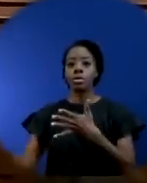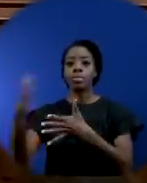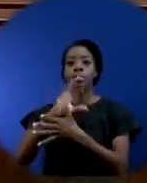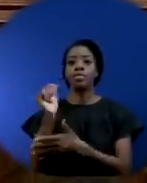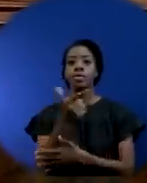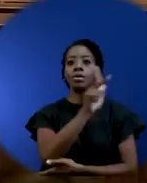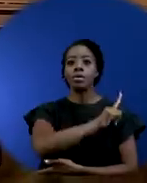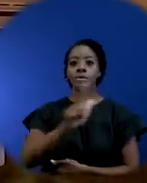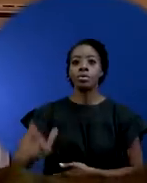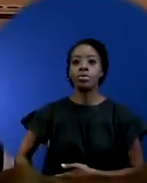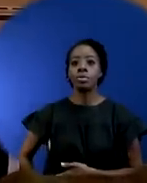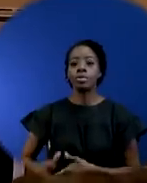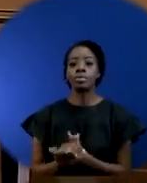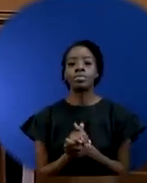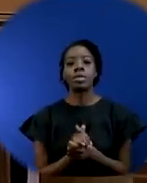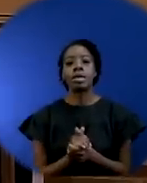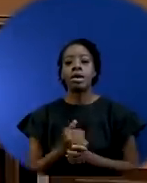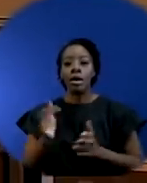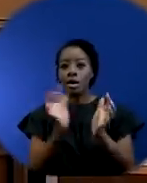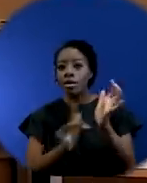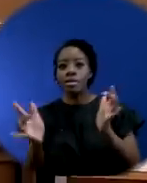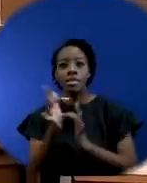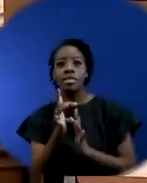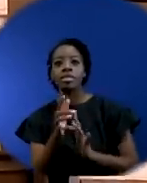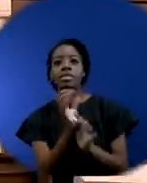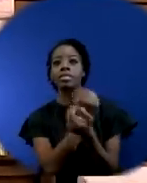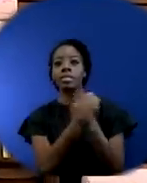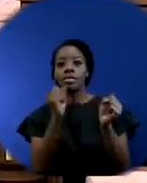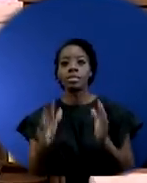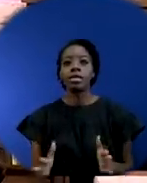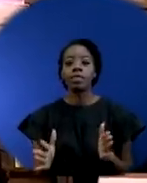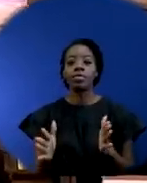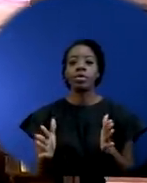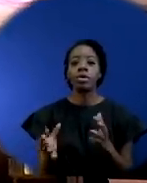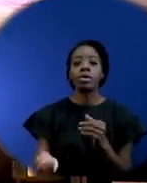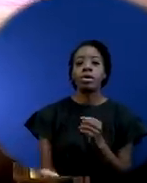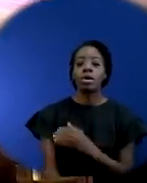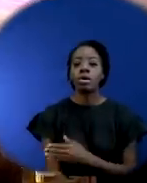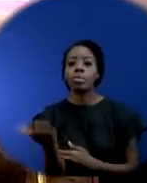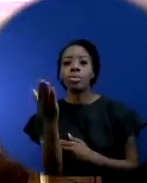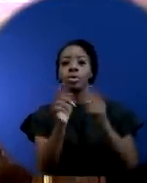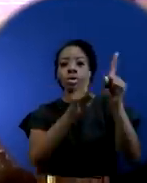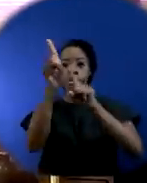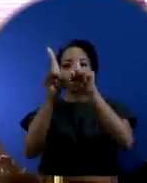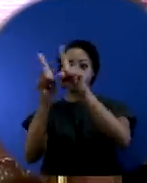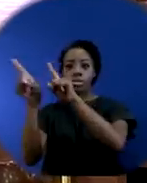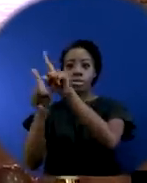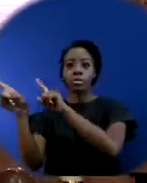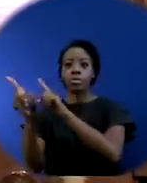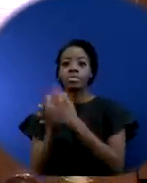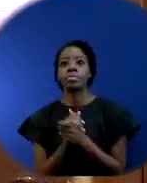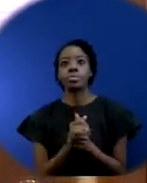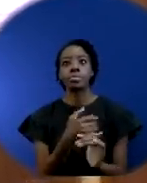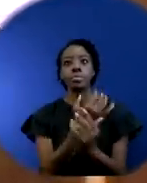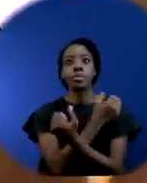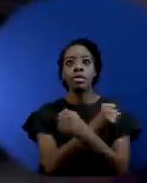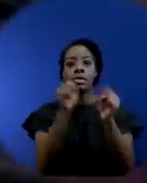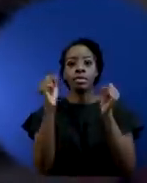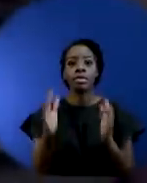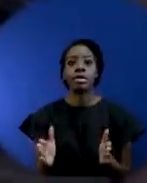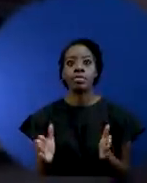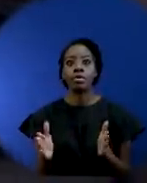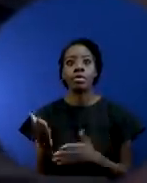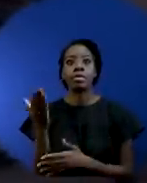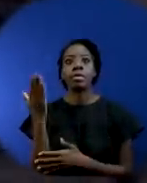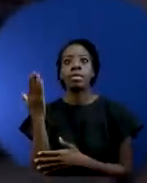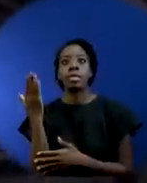Lords, the Lily of the Valley, the bright and morning star, our wheel in the middle of the wheel. He's